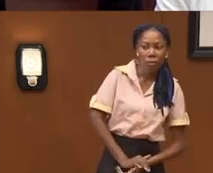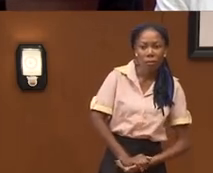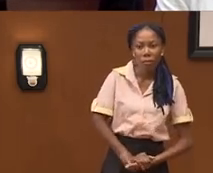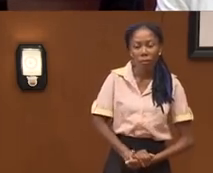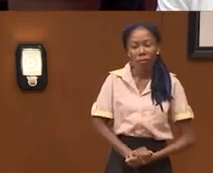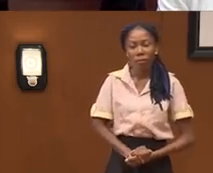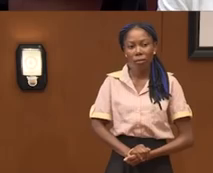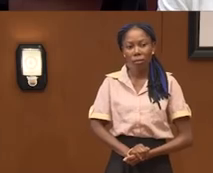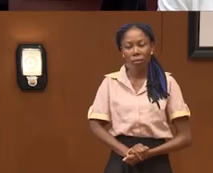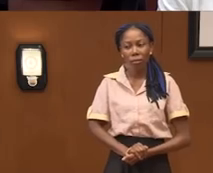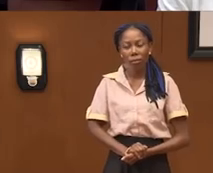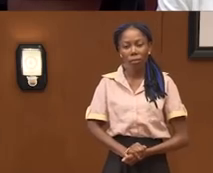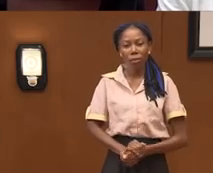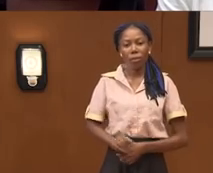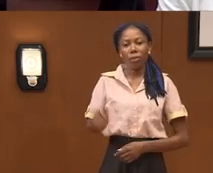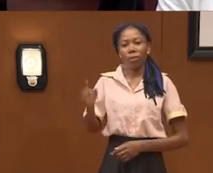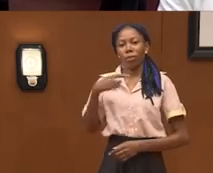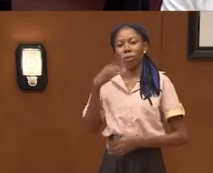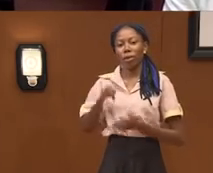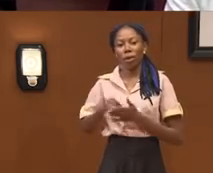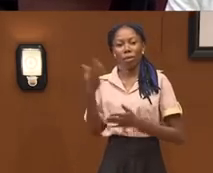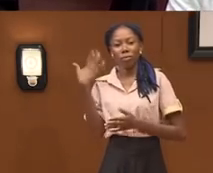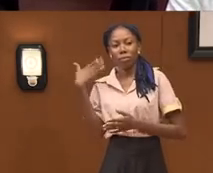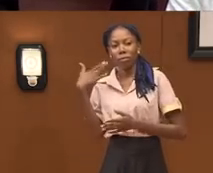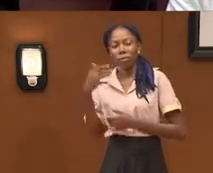195,750. Yes. Was that you gave to me last year?